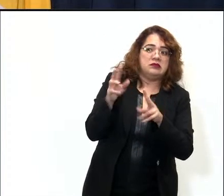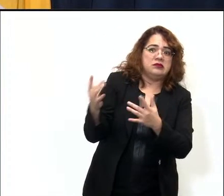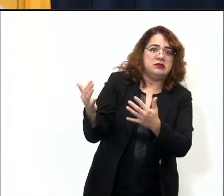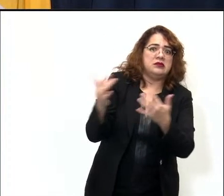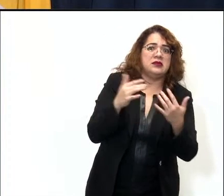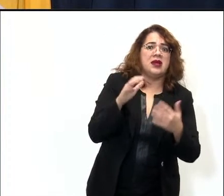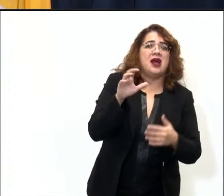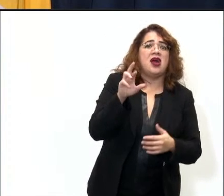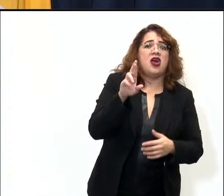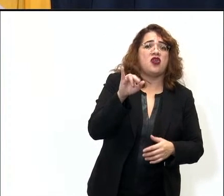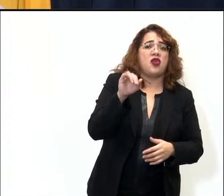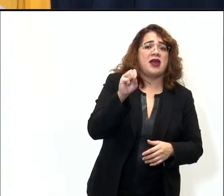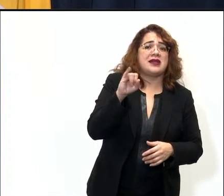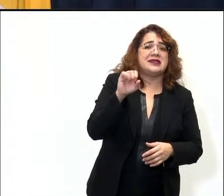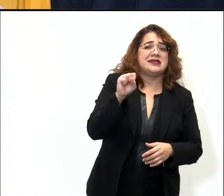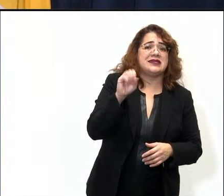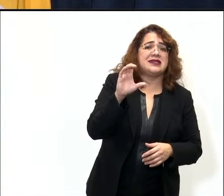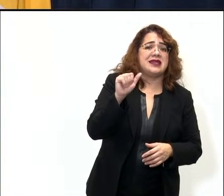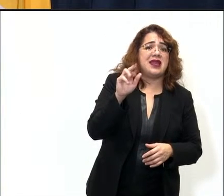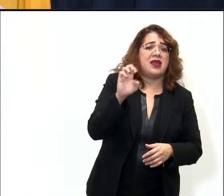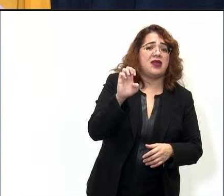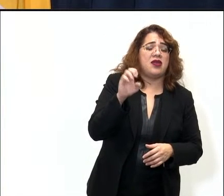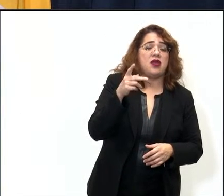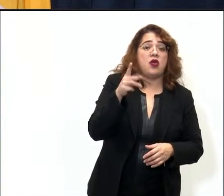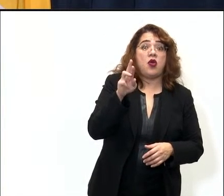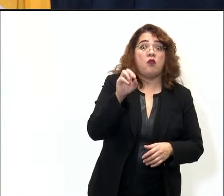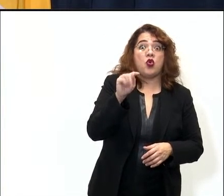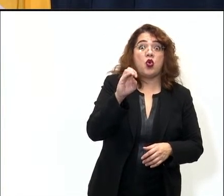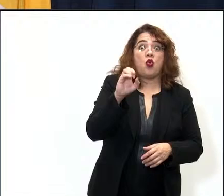crisis care protocols, and what would that look like?